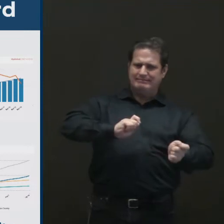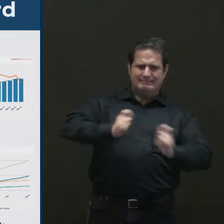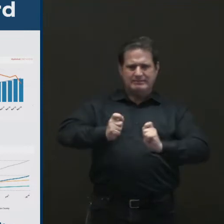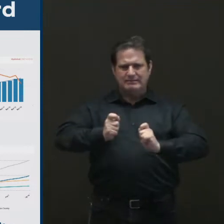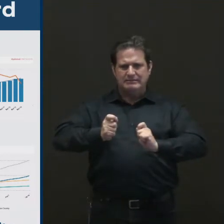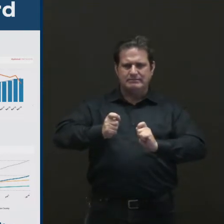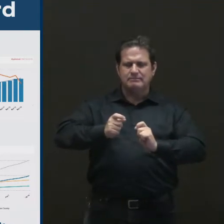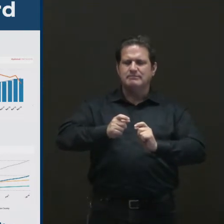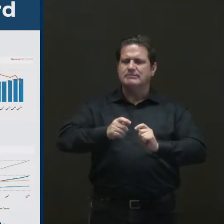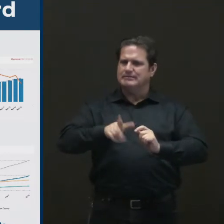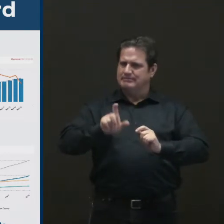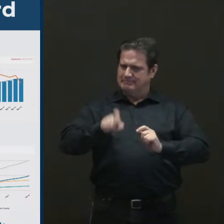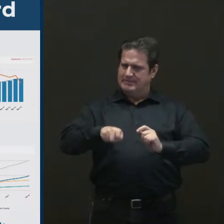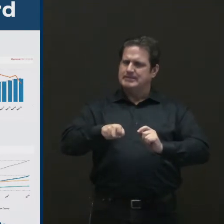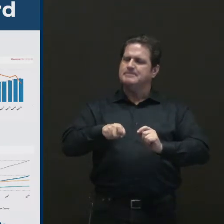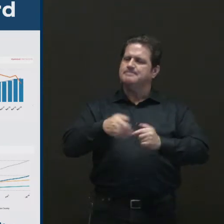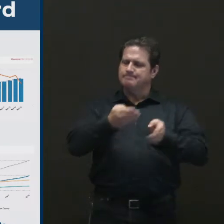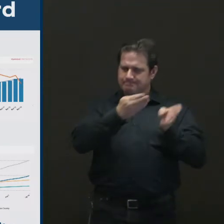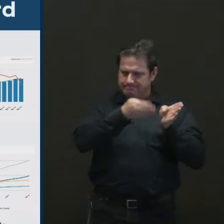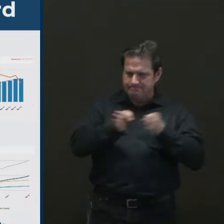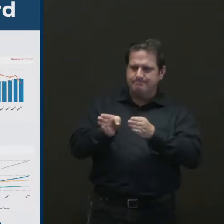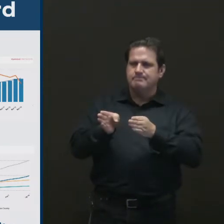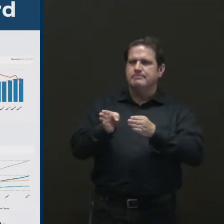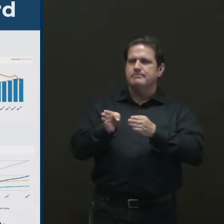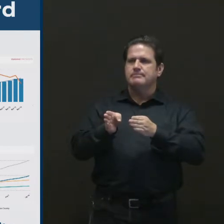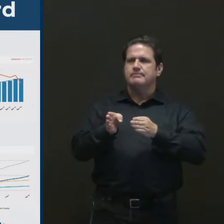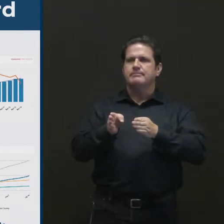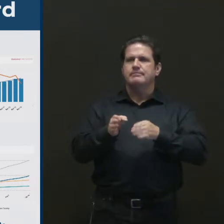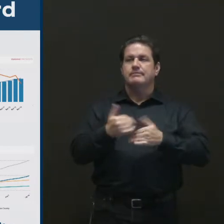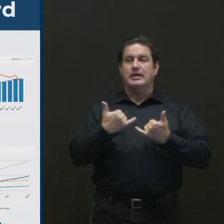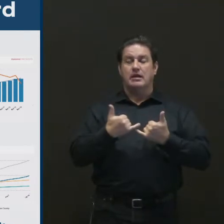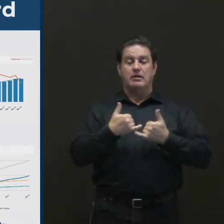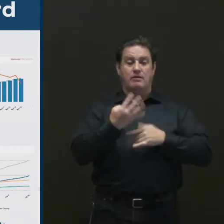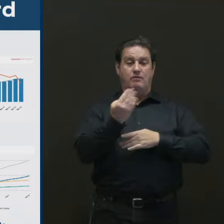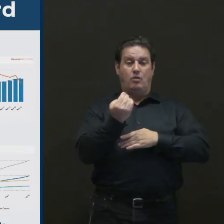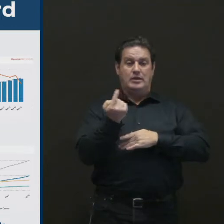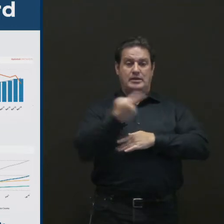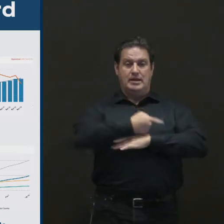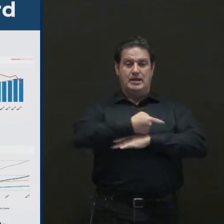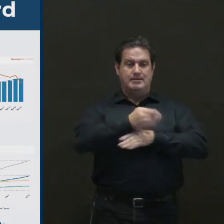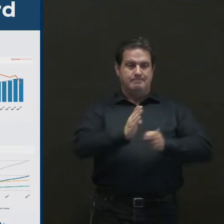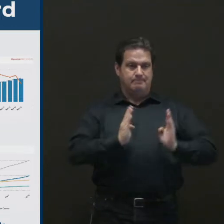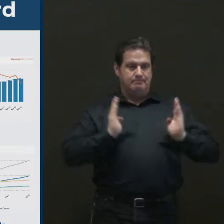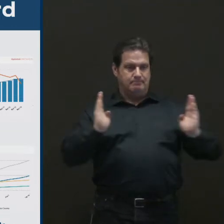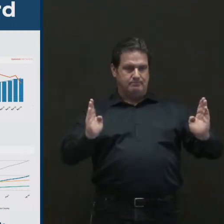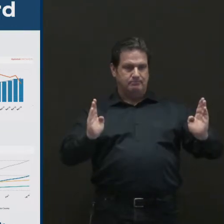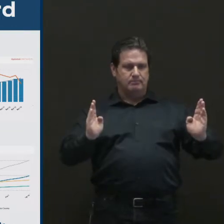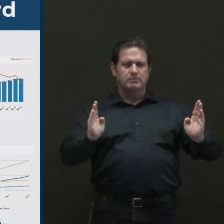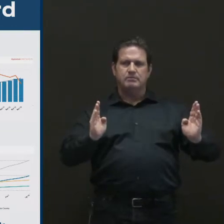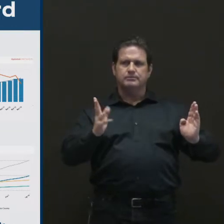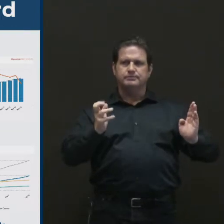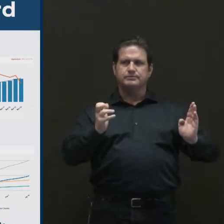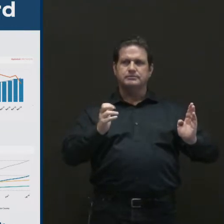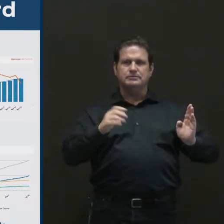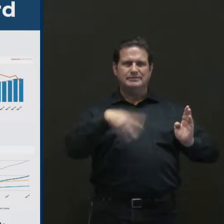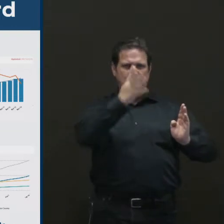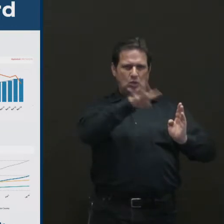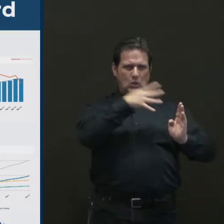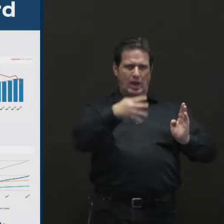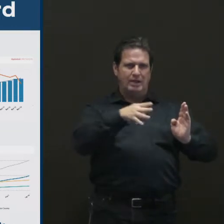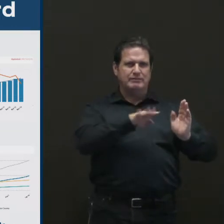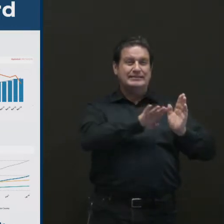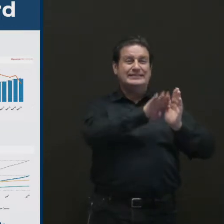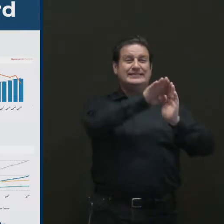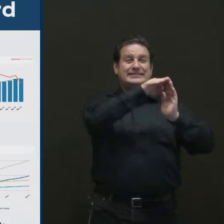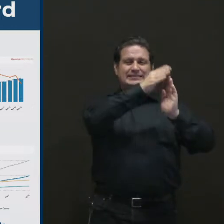need to do and lean into. Here's our data dashboard over the last 14 days. We want all those graphs to be heading in